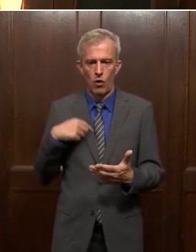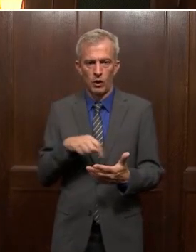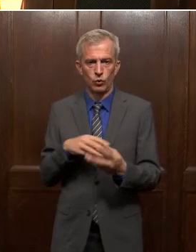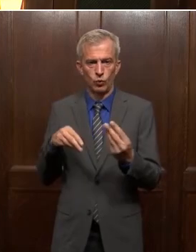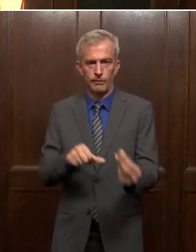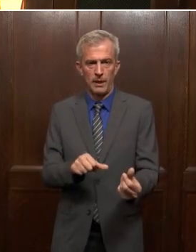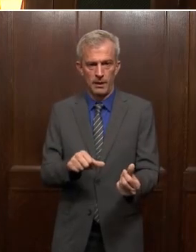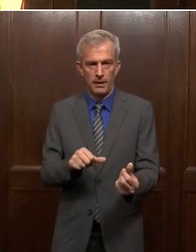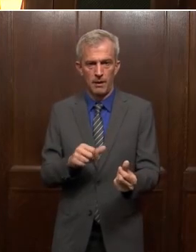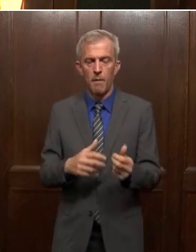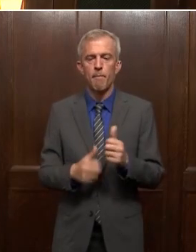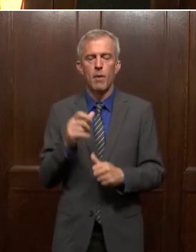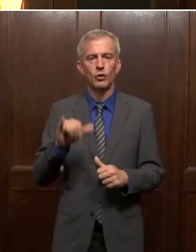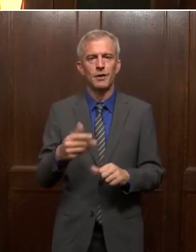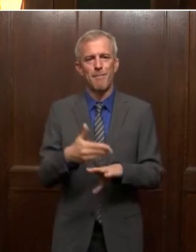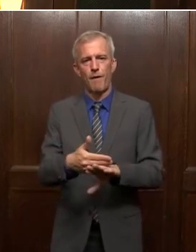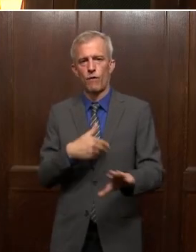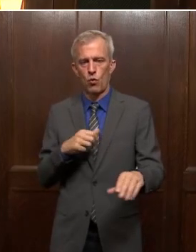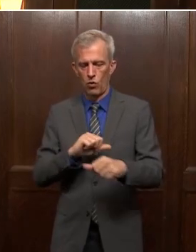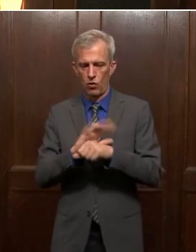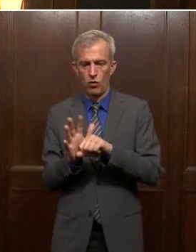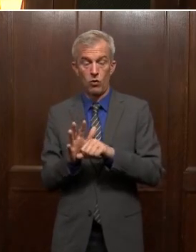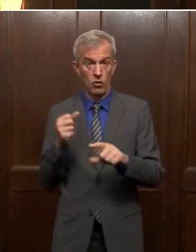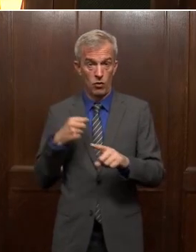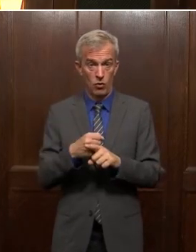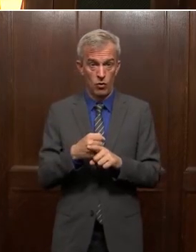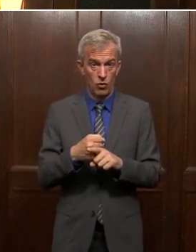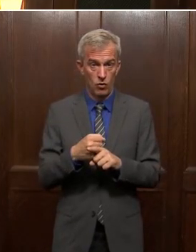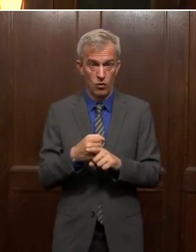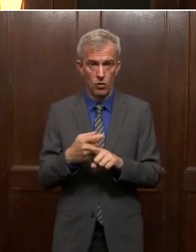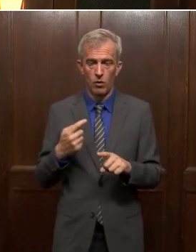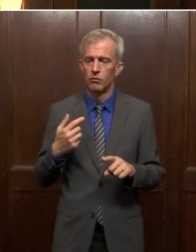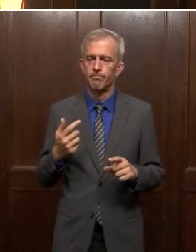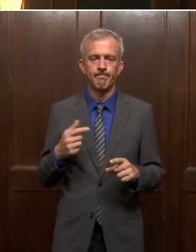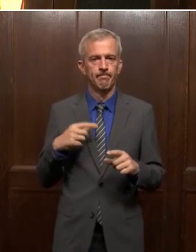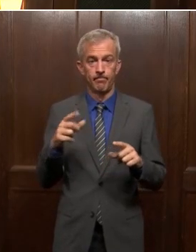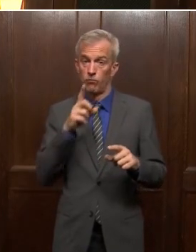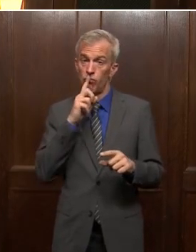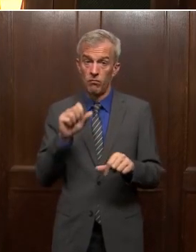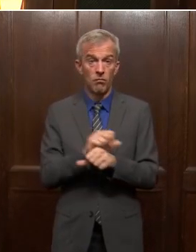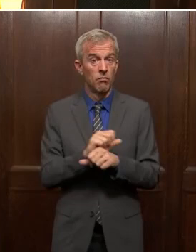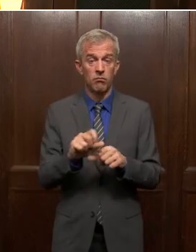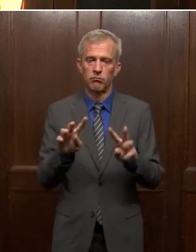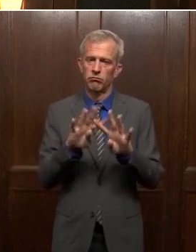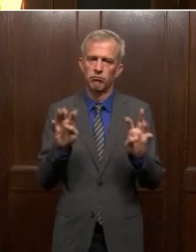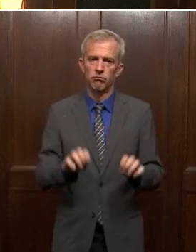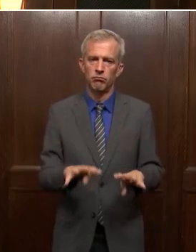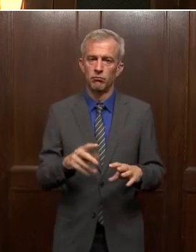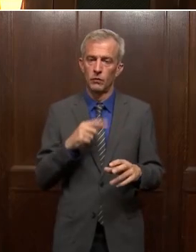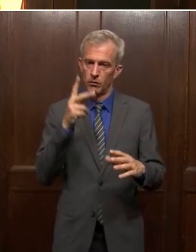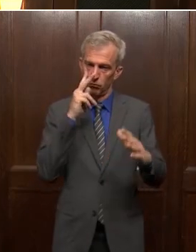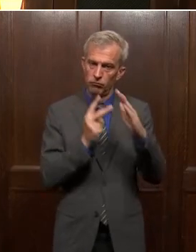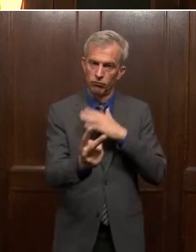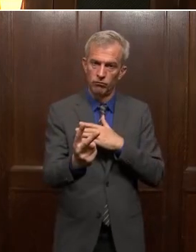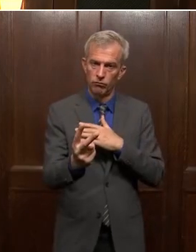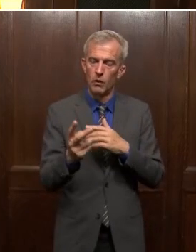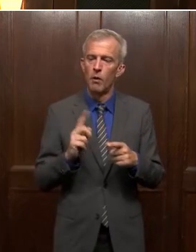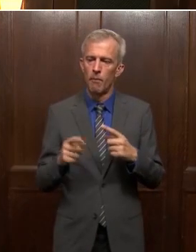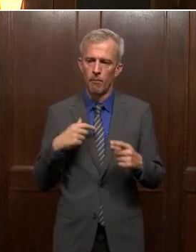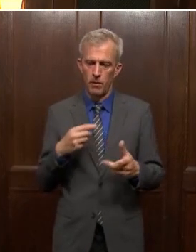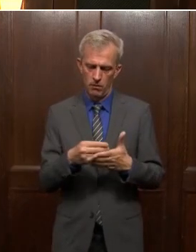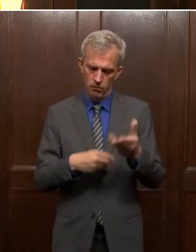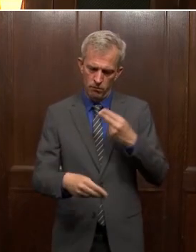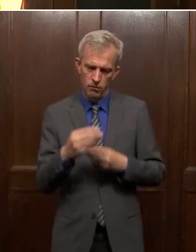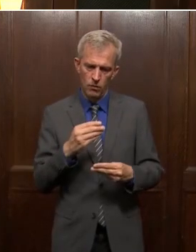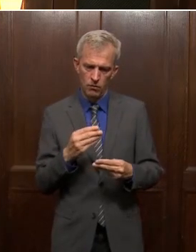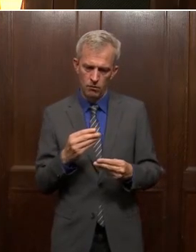most of that came before COVID-19. We don't know for sure. That's a projection, and it could obviously get worse. But we're budgeting with what we think